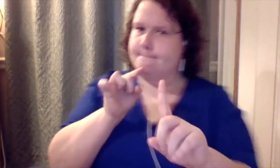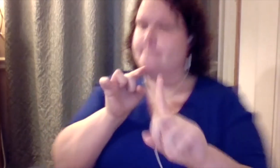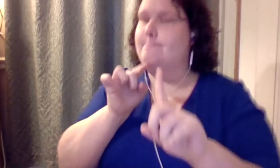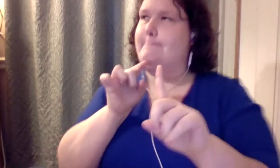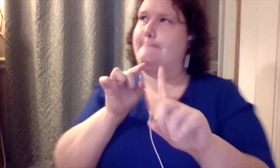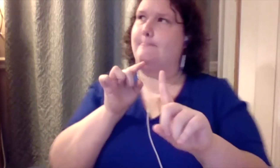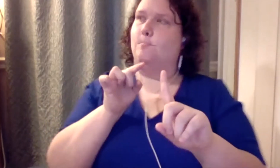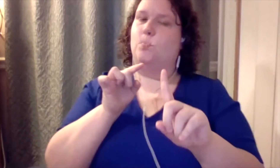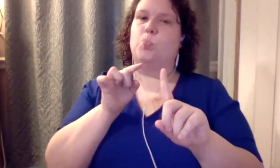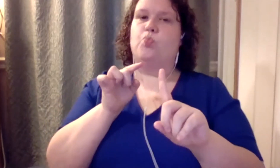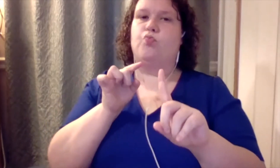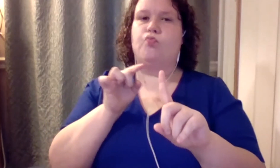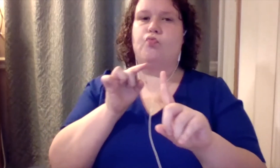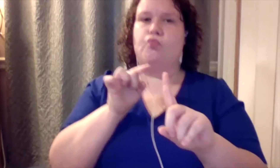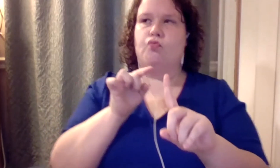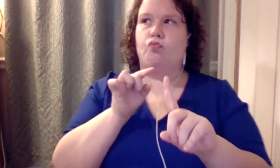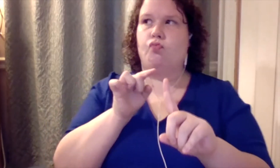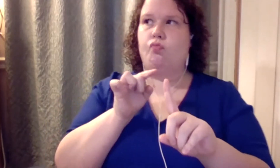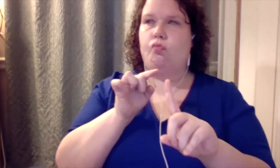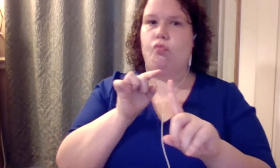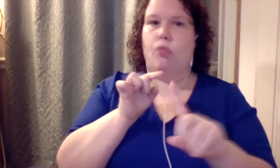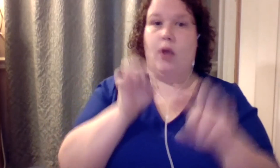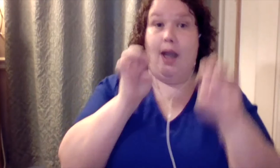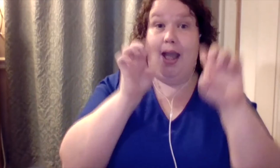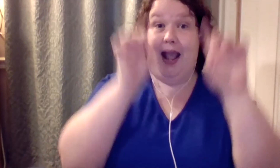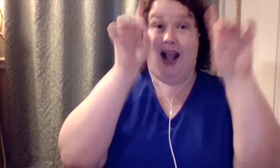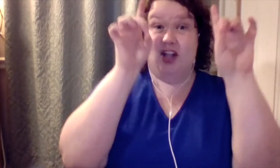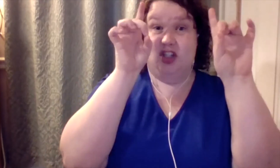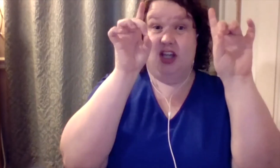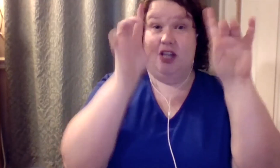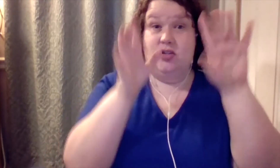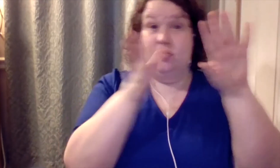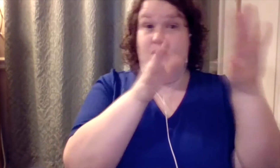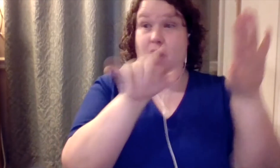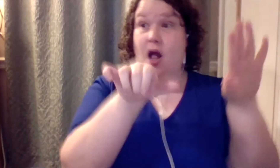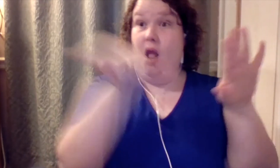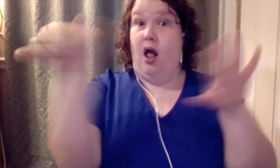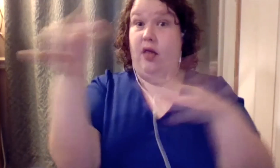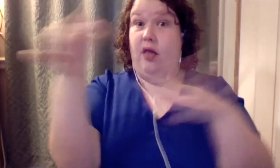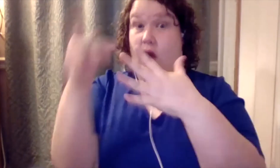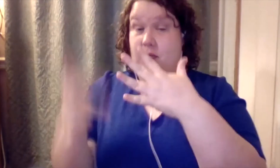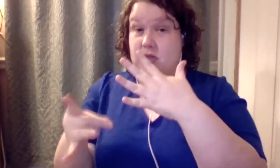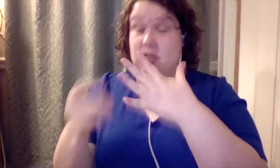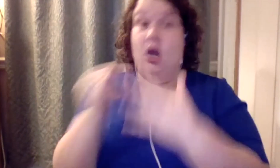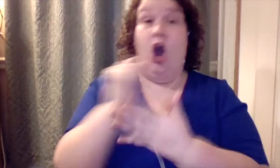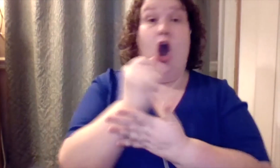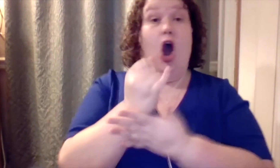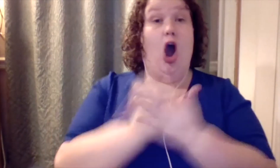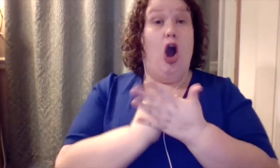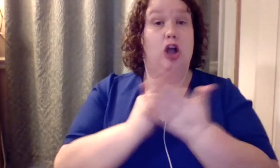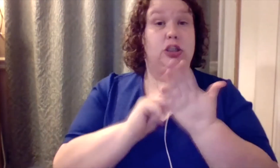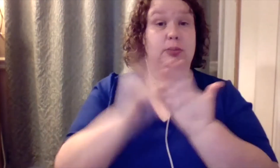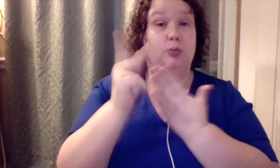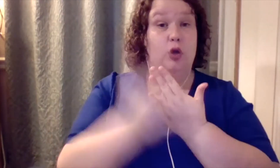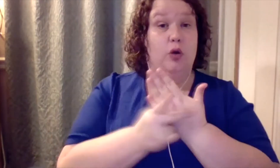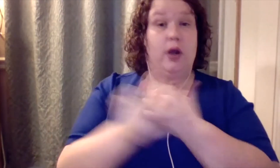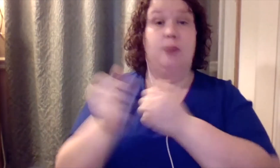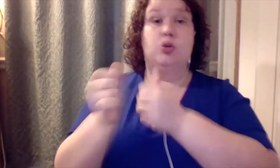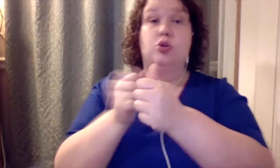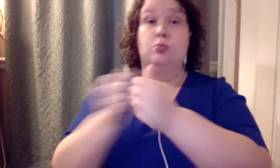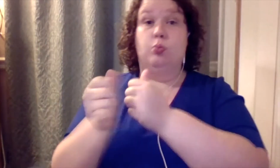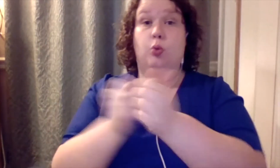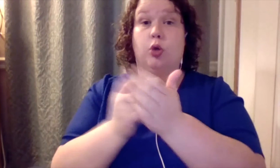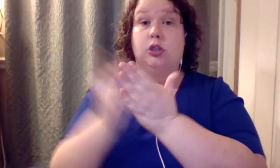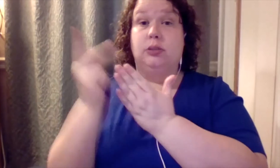extracurricular at all levels, honestly, the strength of our arts programs, the strength of our sports programs,